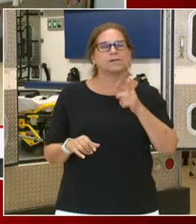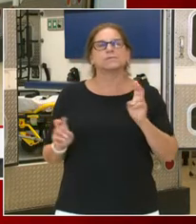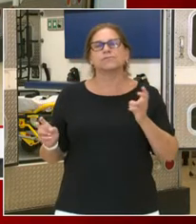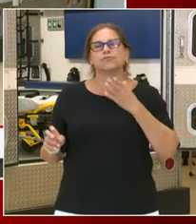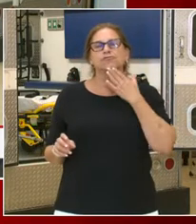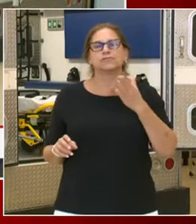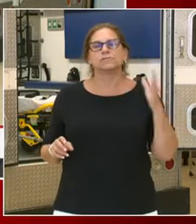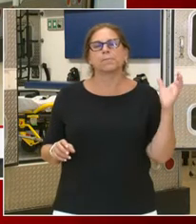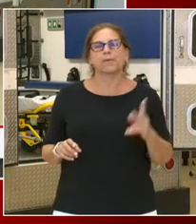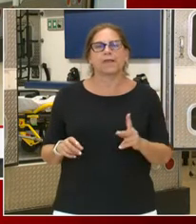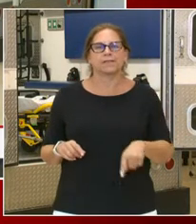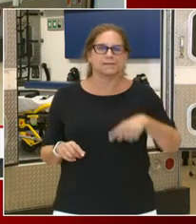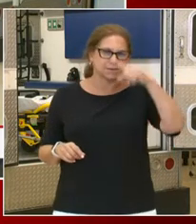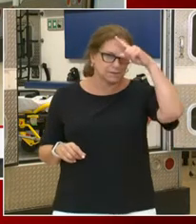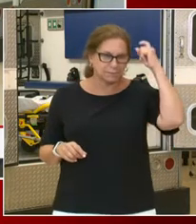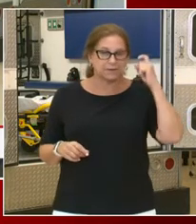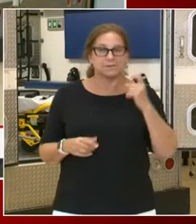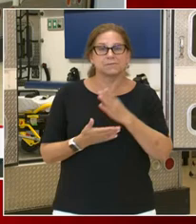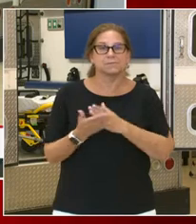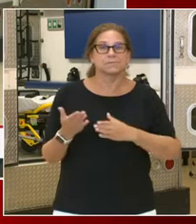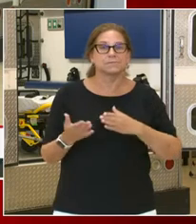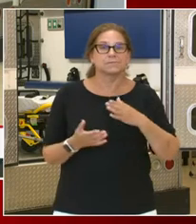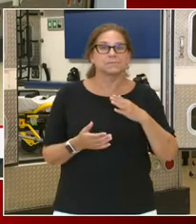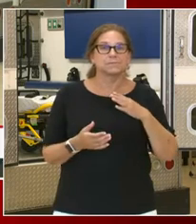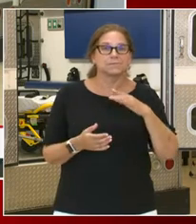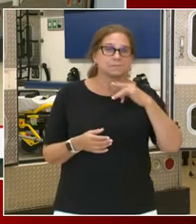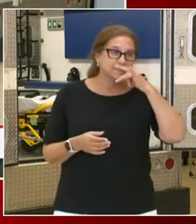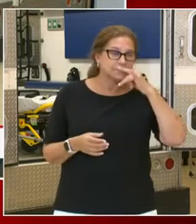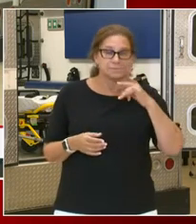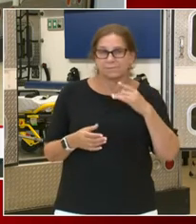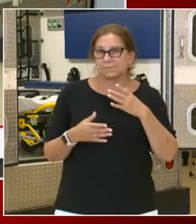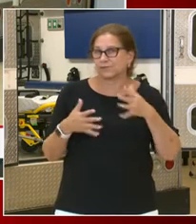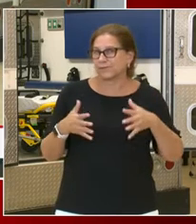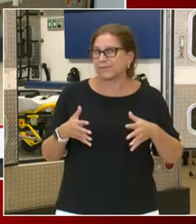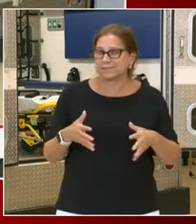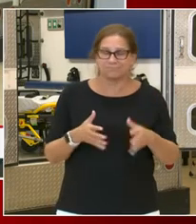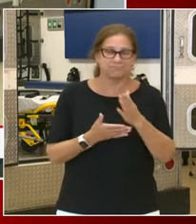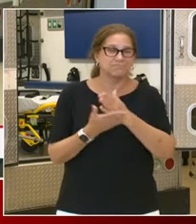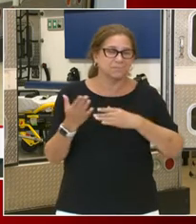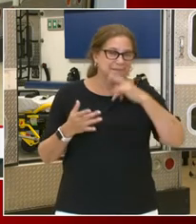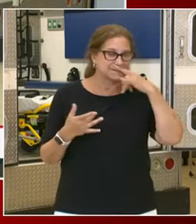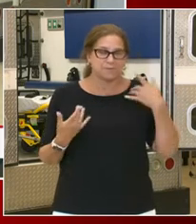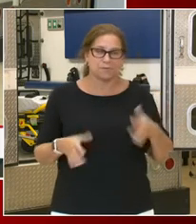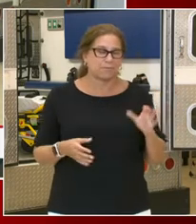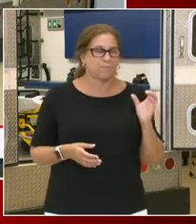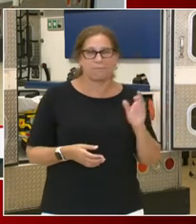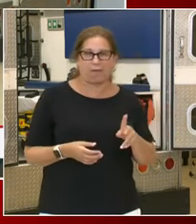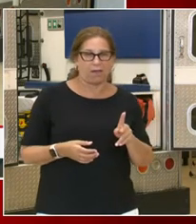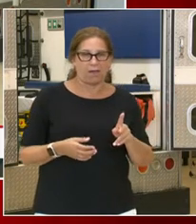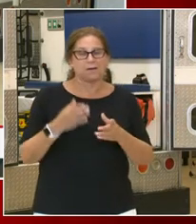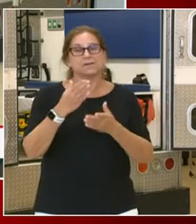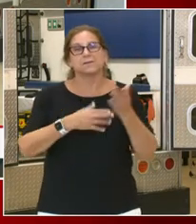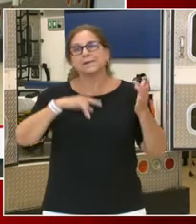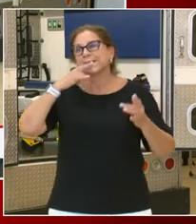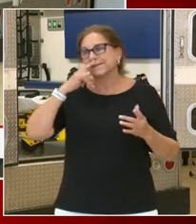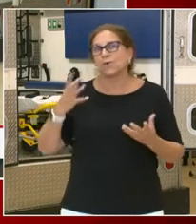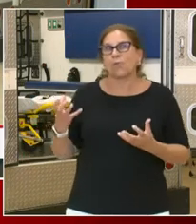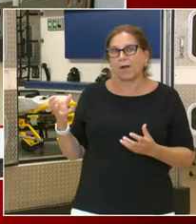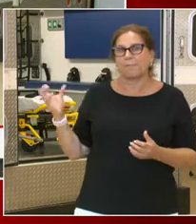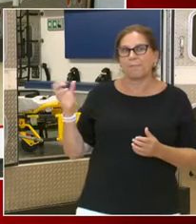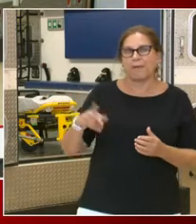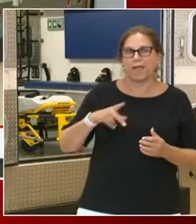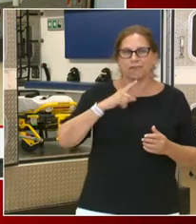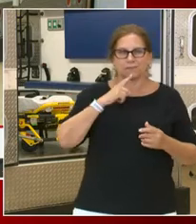are maybe still a little hesitant? What is your message to them? And in particular, what should they expect when they get their kids back